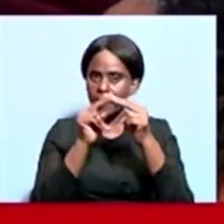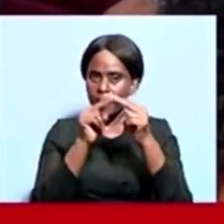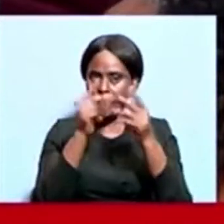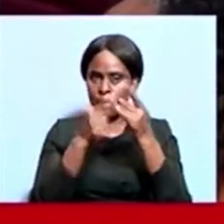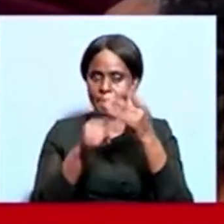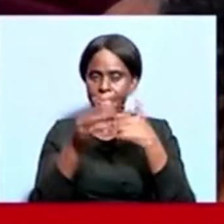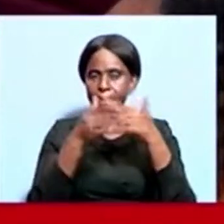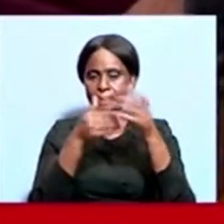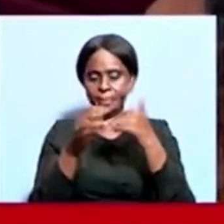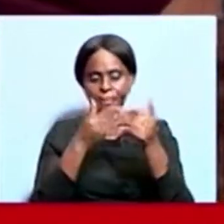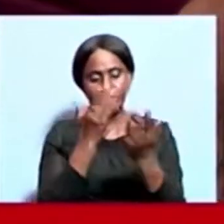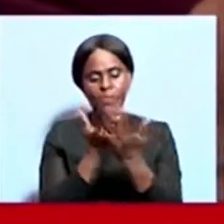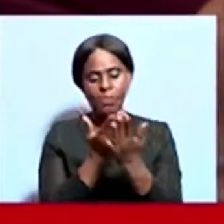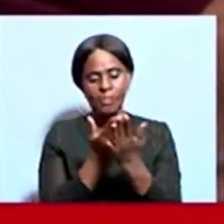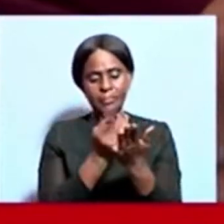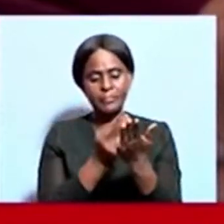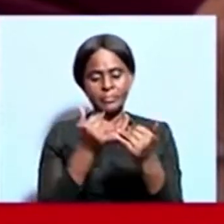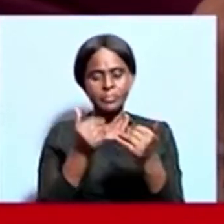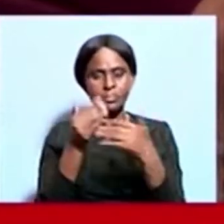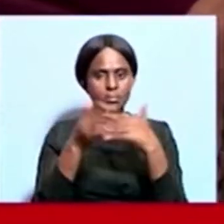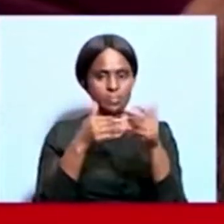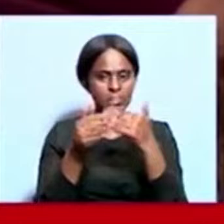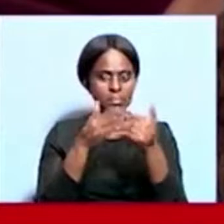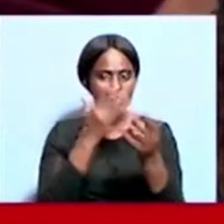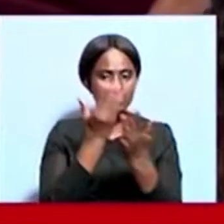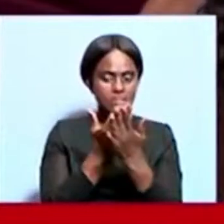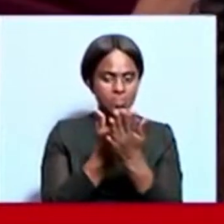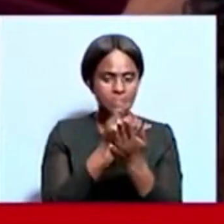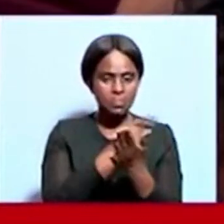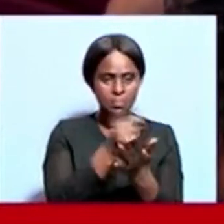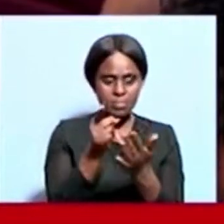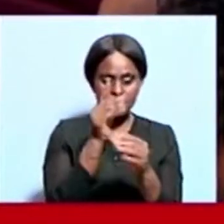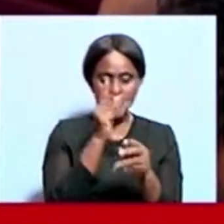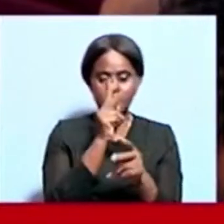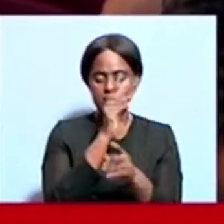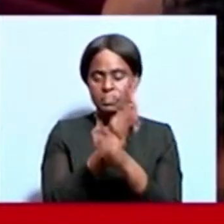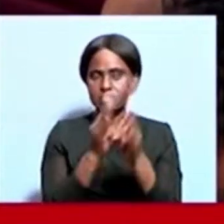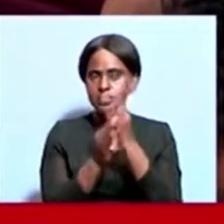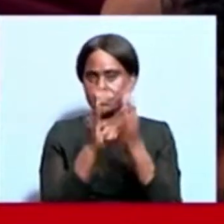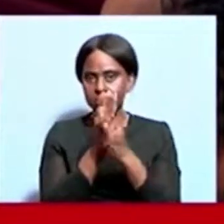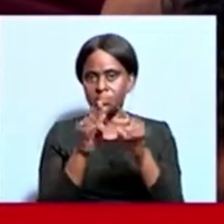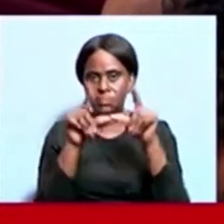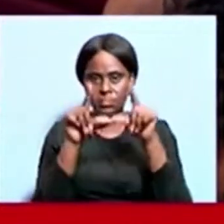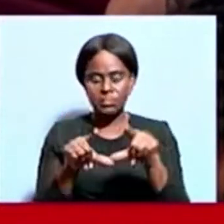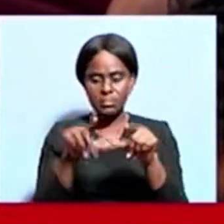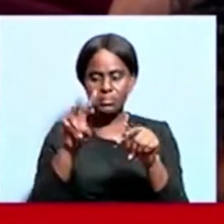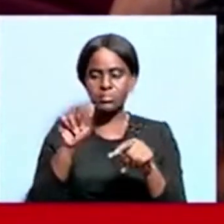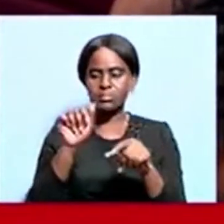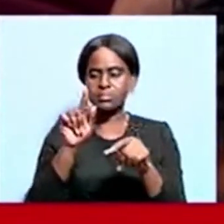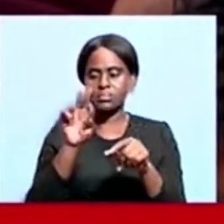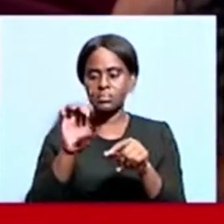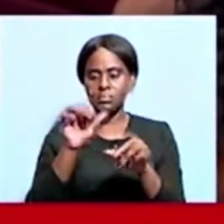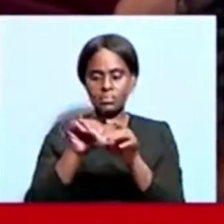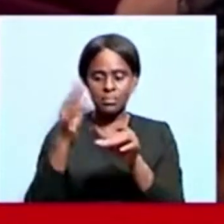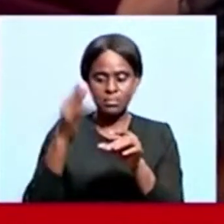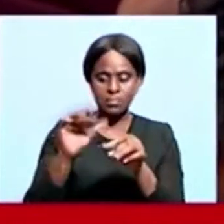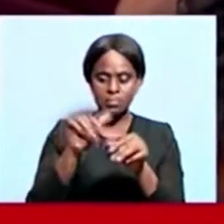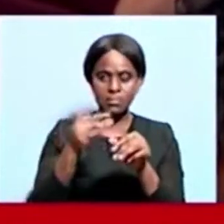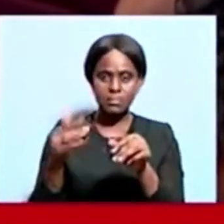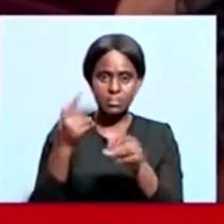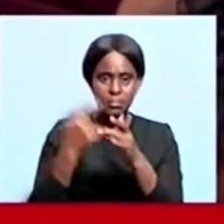on simplified bidding. So simplified bidding, these are contracts that are low value in nature, because everything that